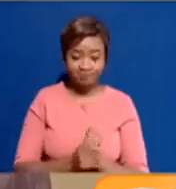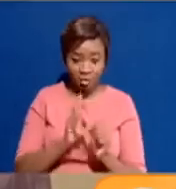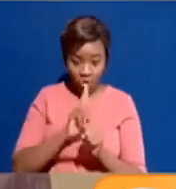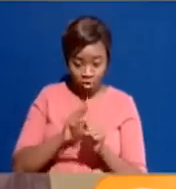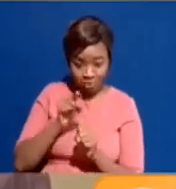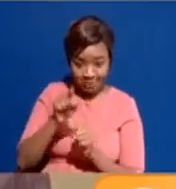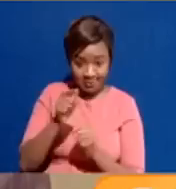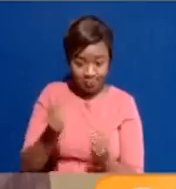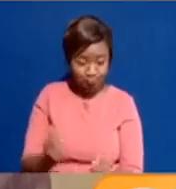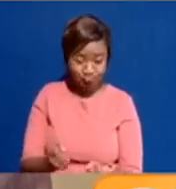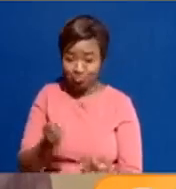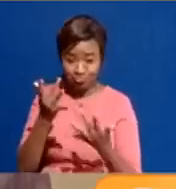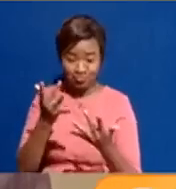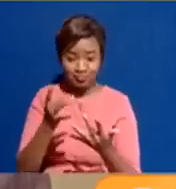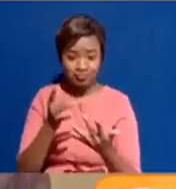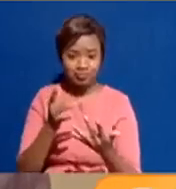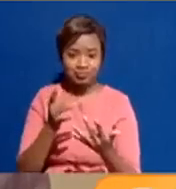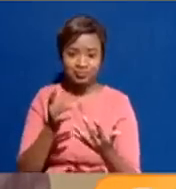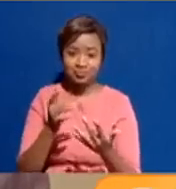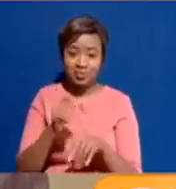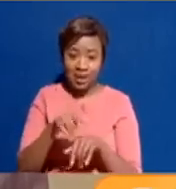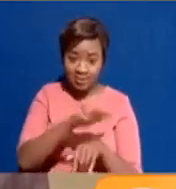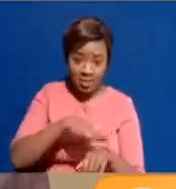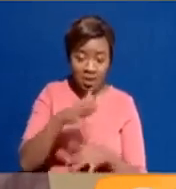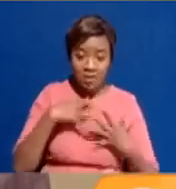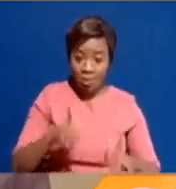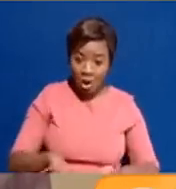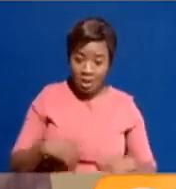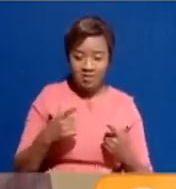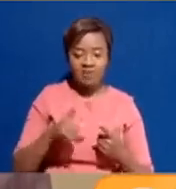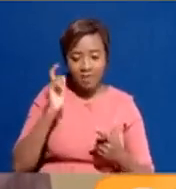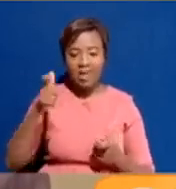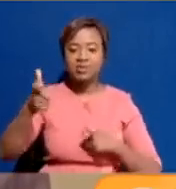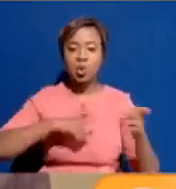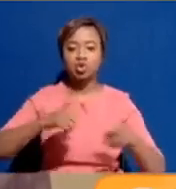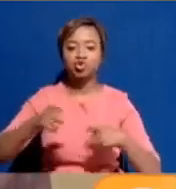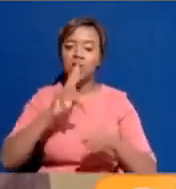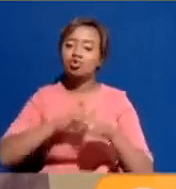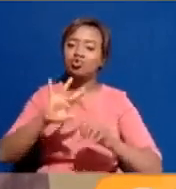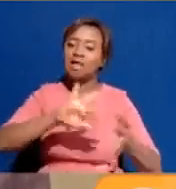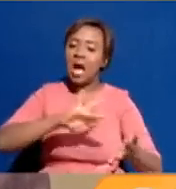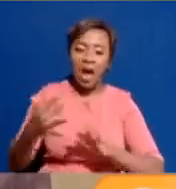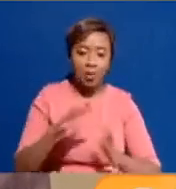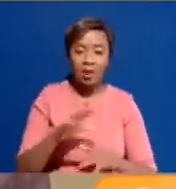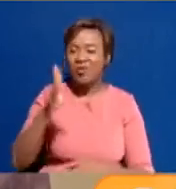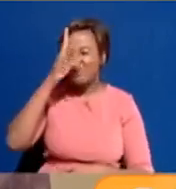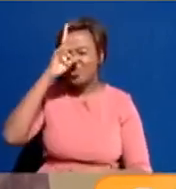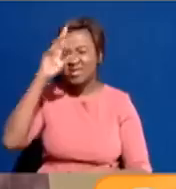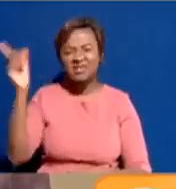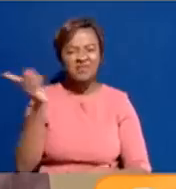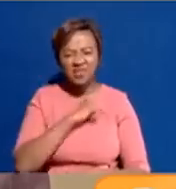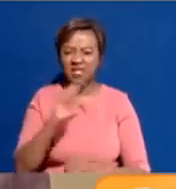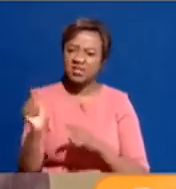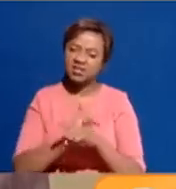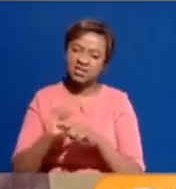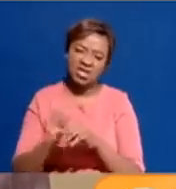using this in residential areas, and the police officers are properly trained on on these conditions and how tear gas is supposed